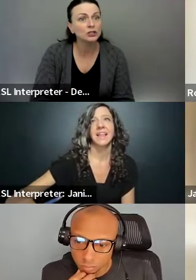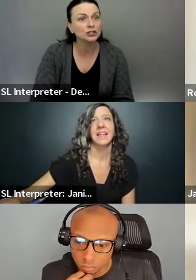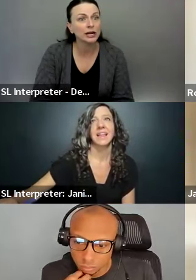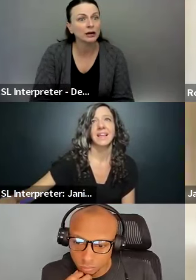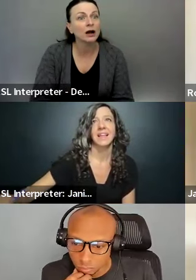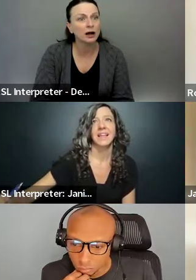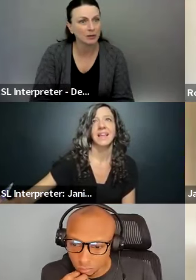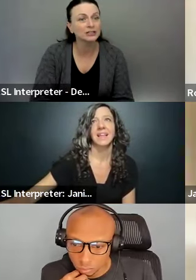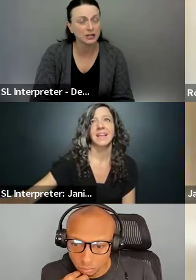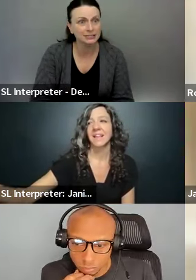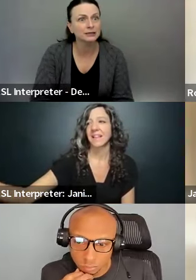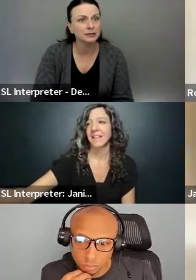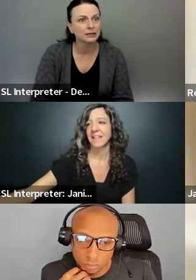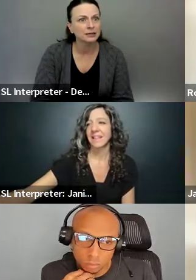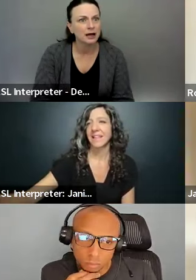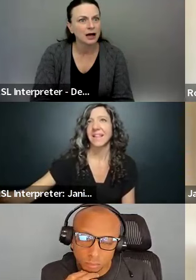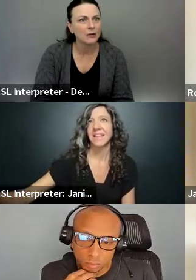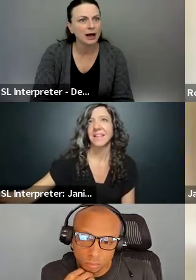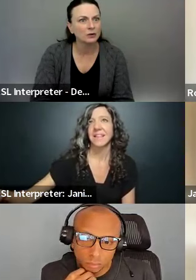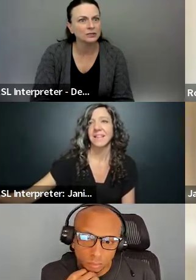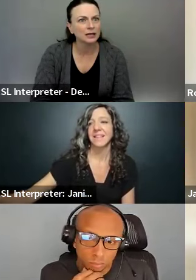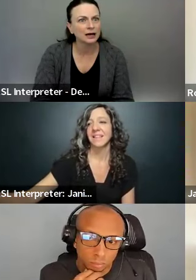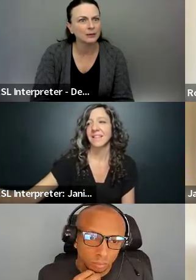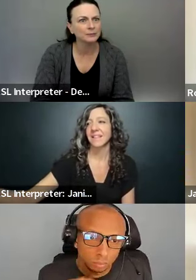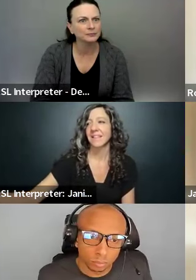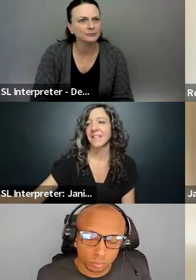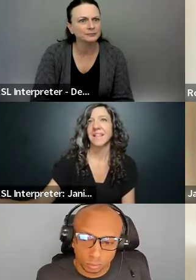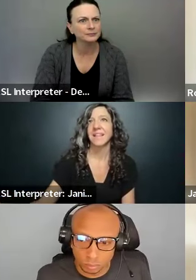if you could share, Andres, about